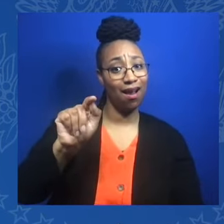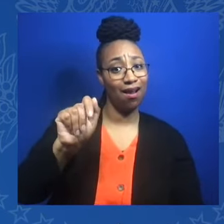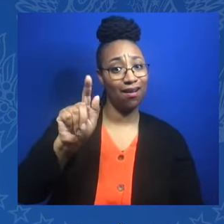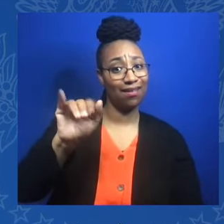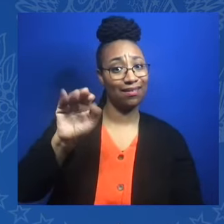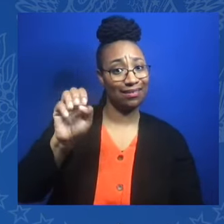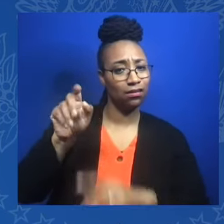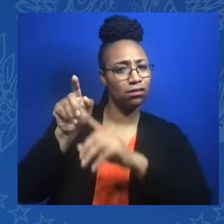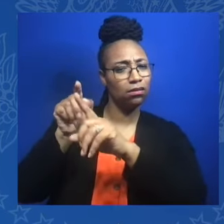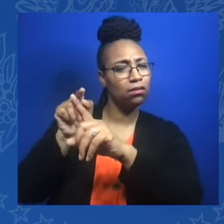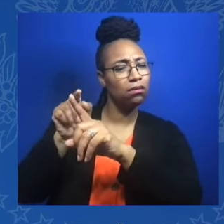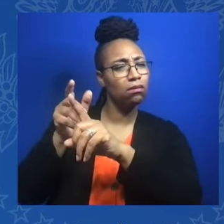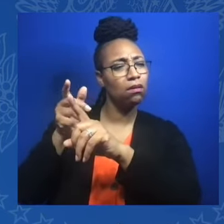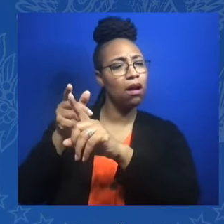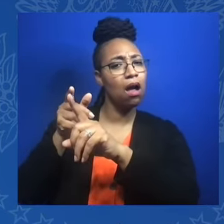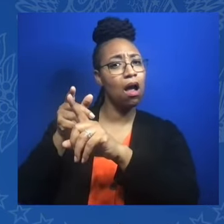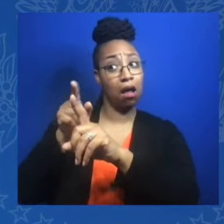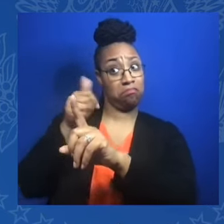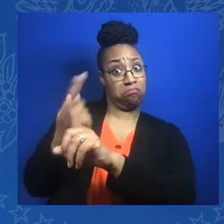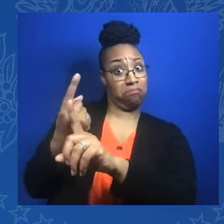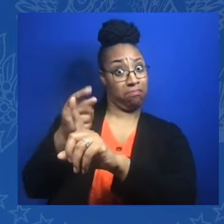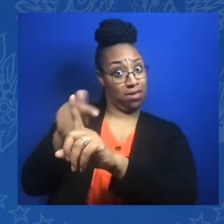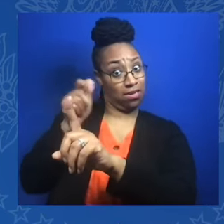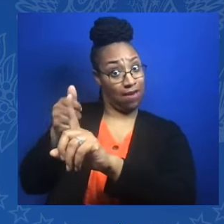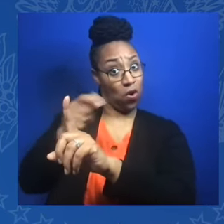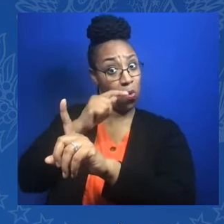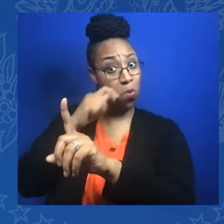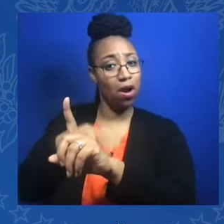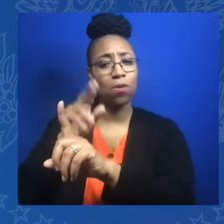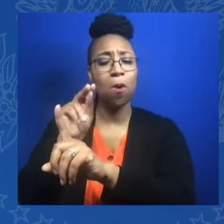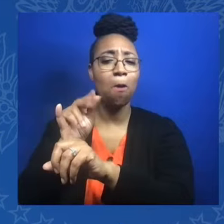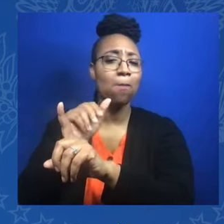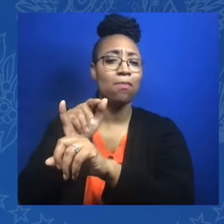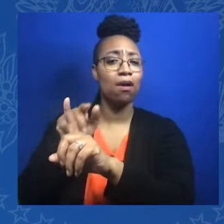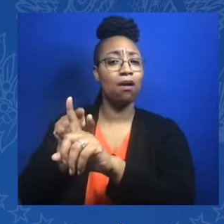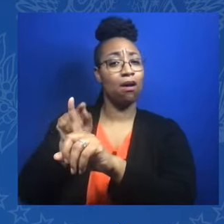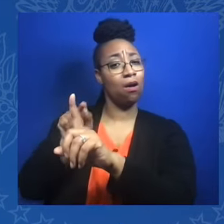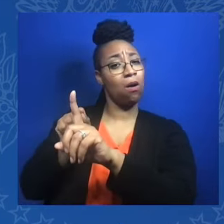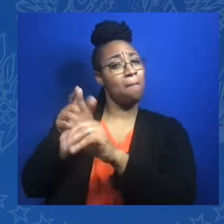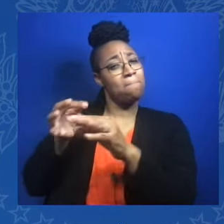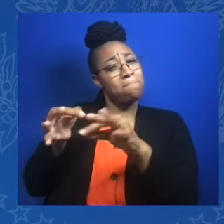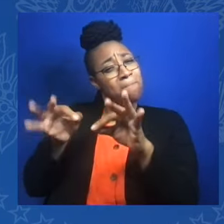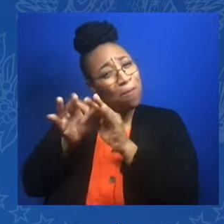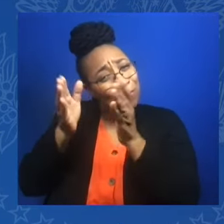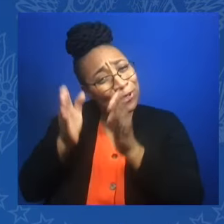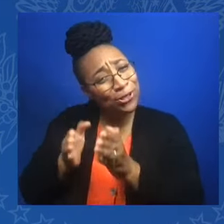she's key to what we're building here today and tomorrow.